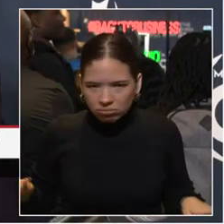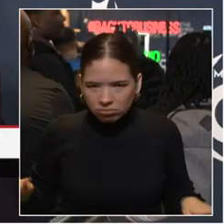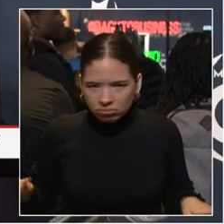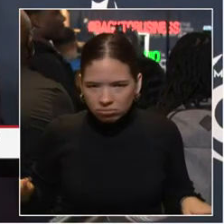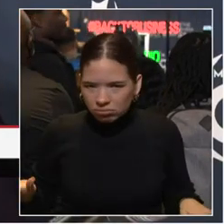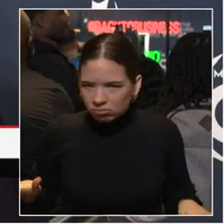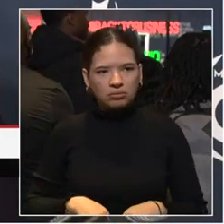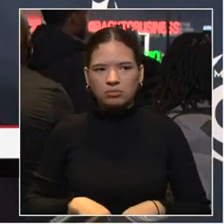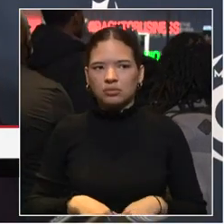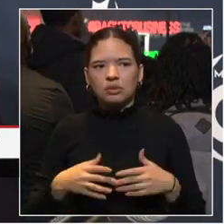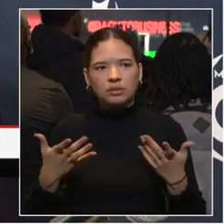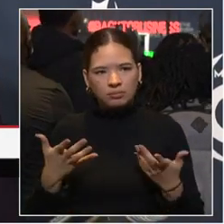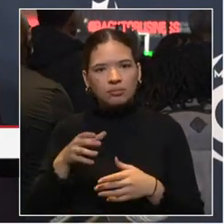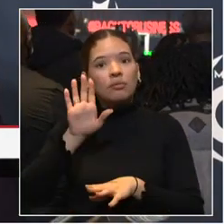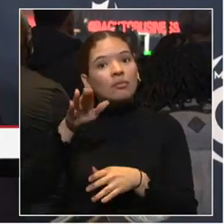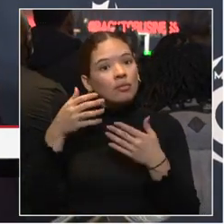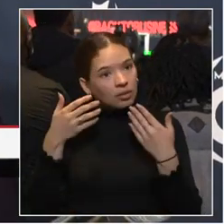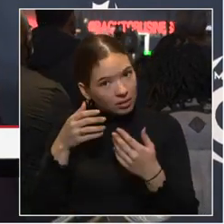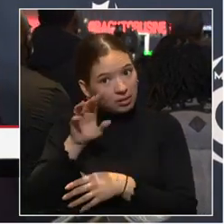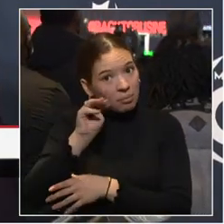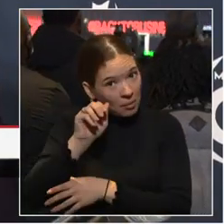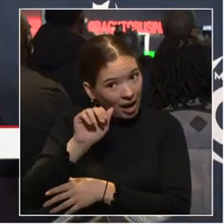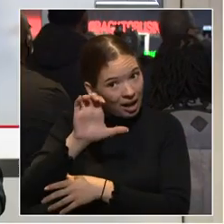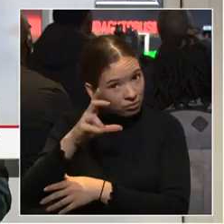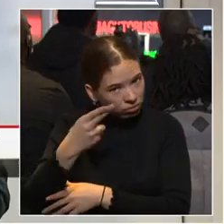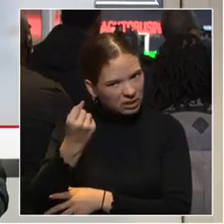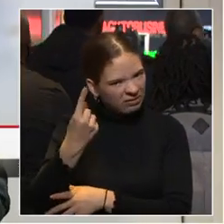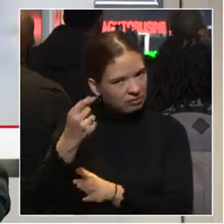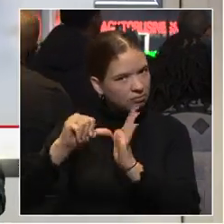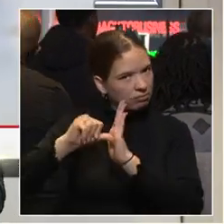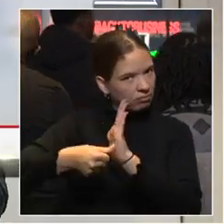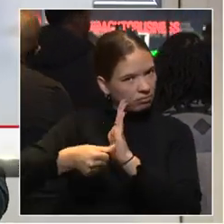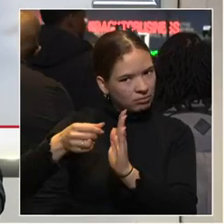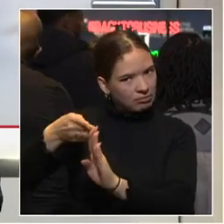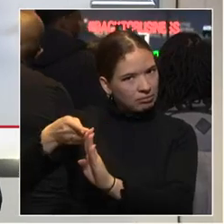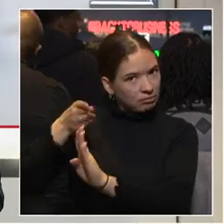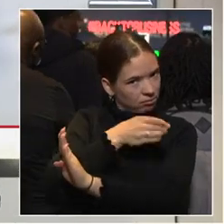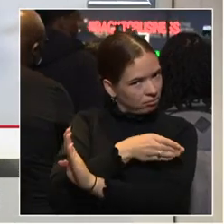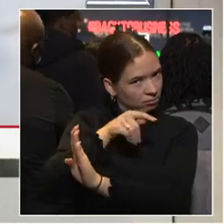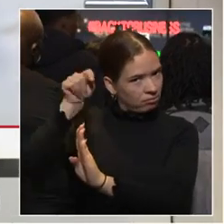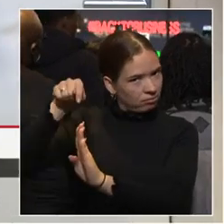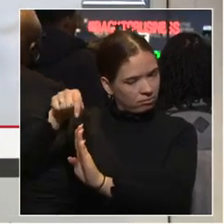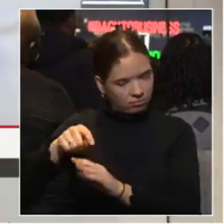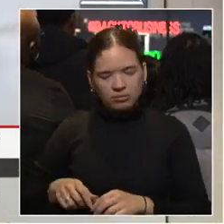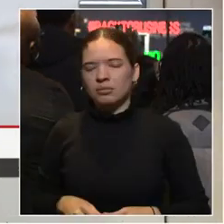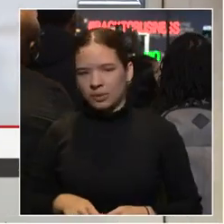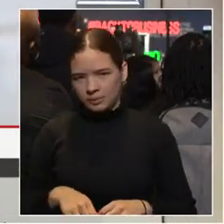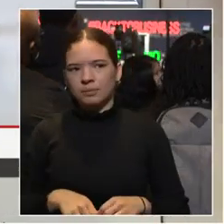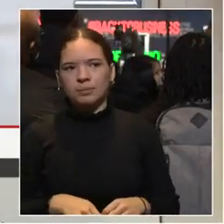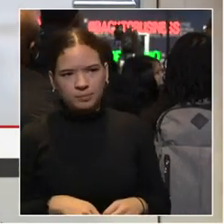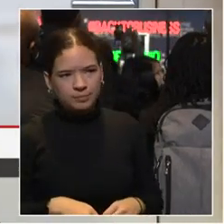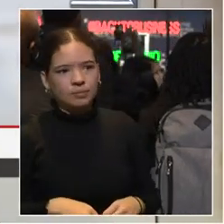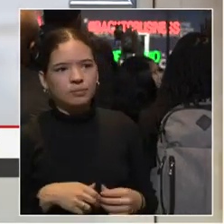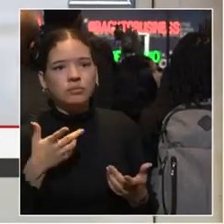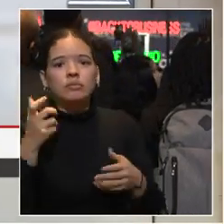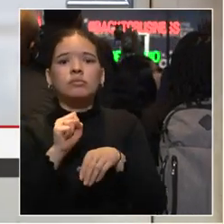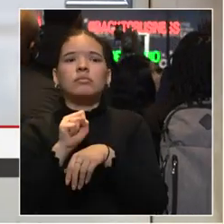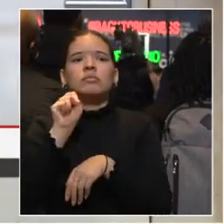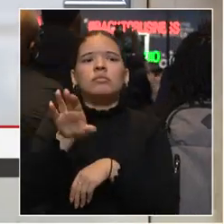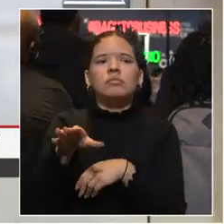to sign up. Right. And there are also important documents that participants must submit, such as proof of age,